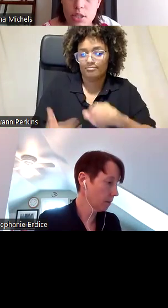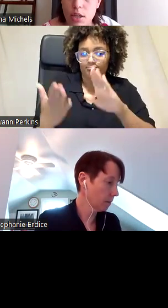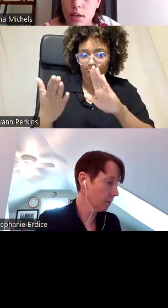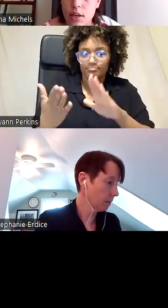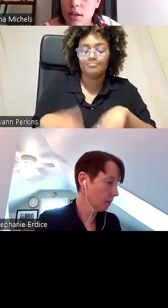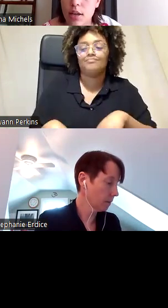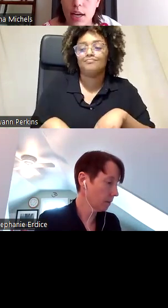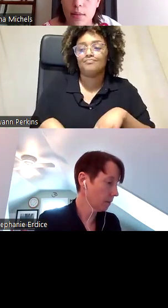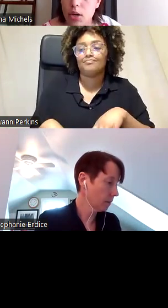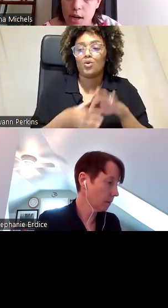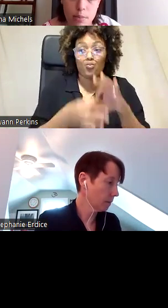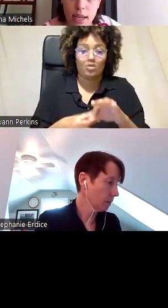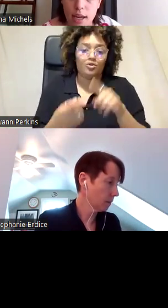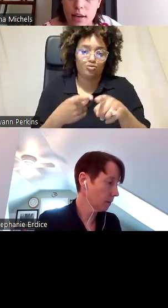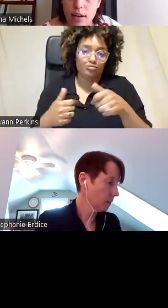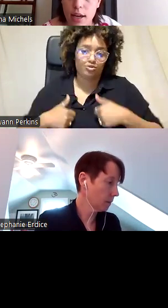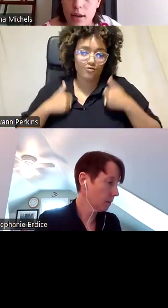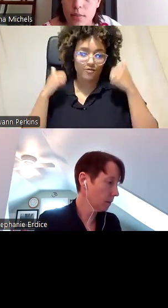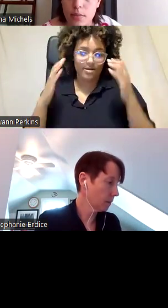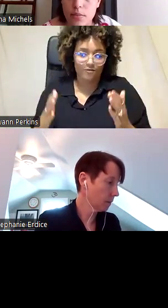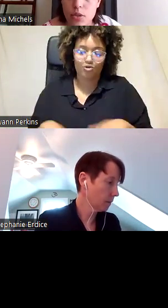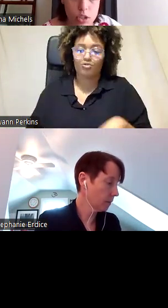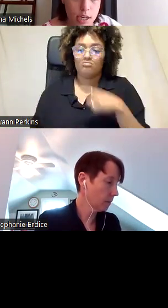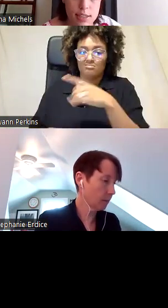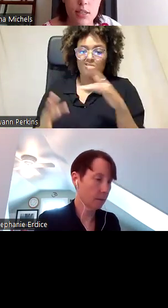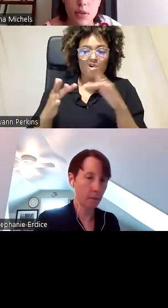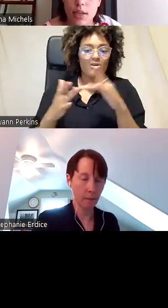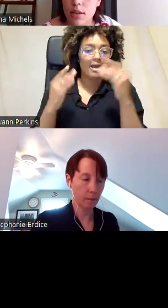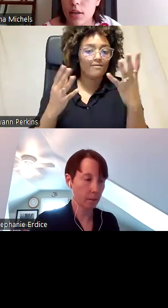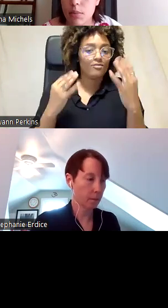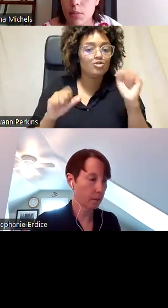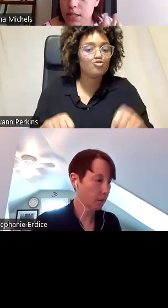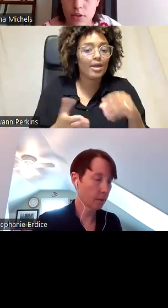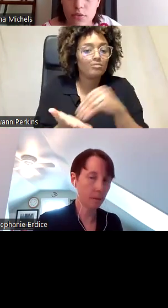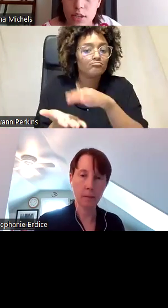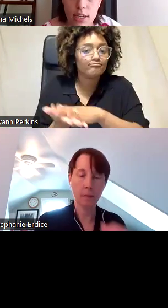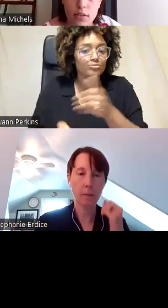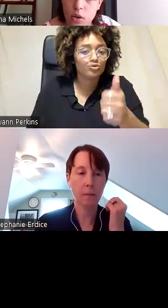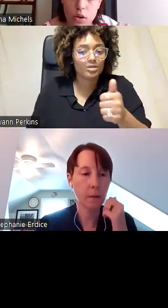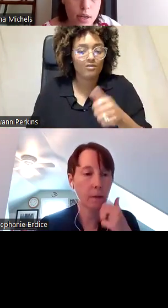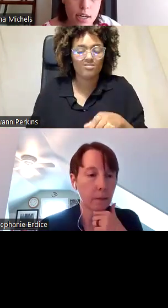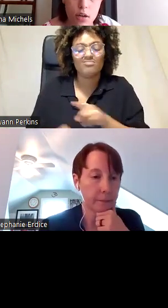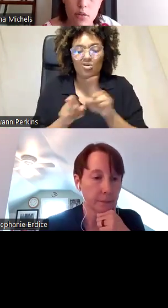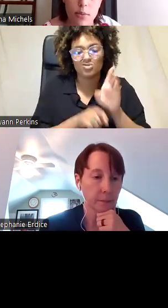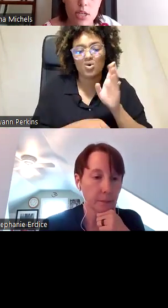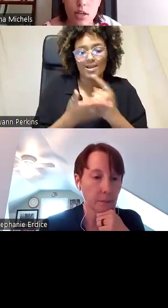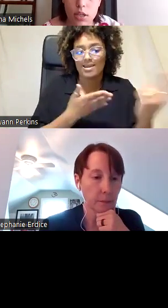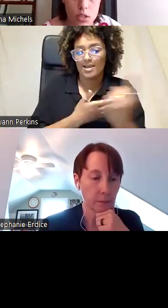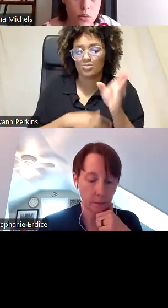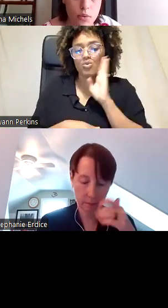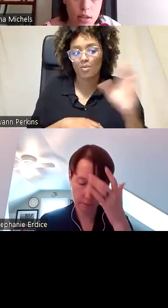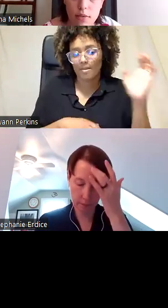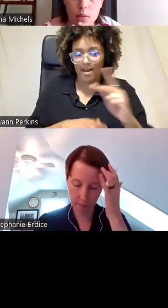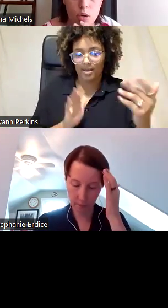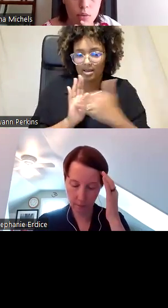contact information. It'll come up again during trainings next week, but please feel free to take a photo, write down our information.